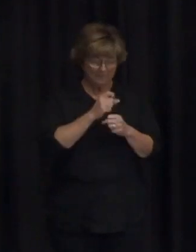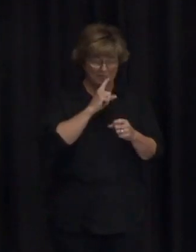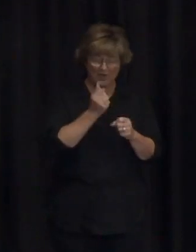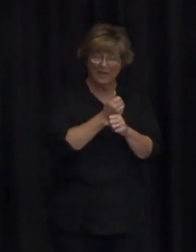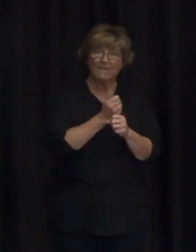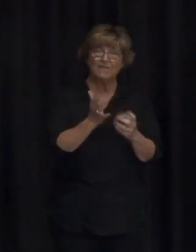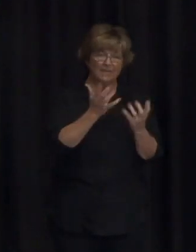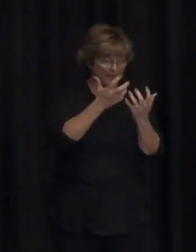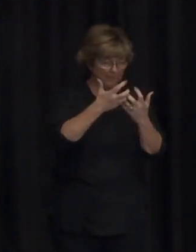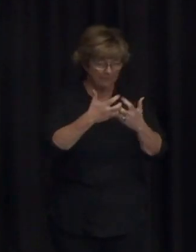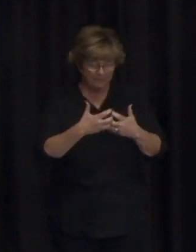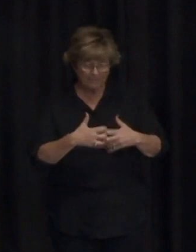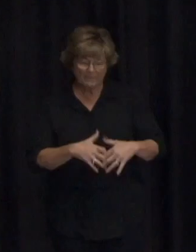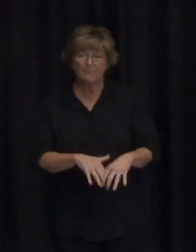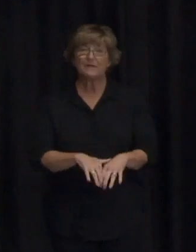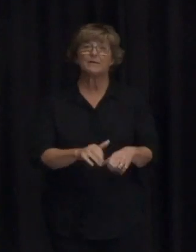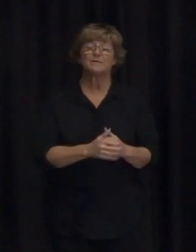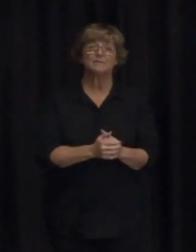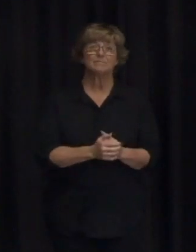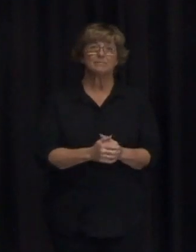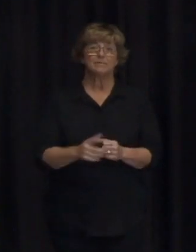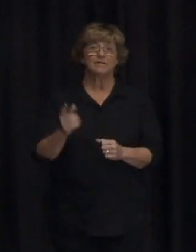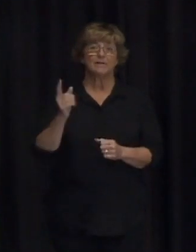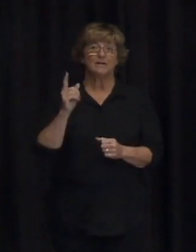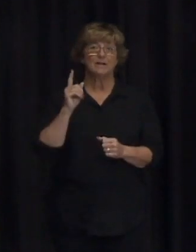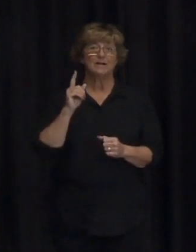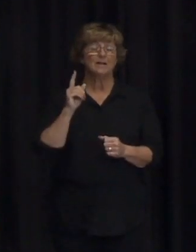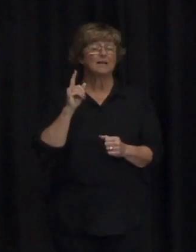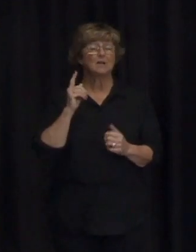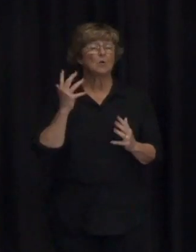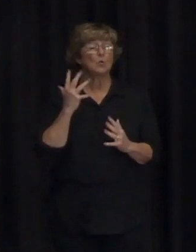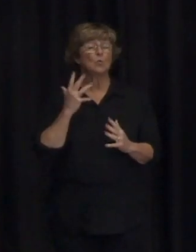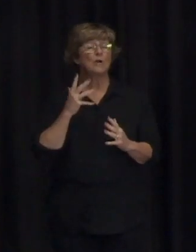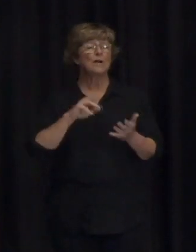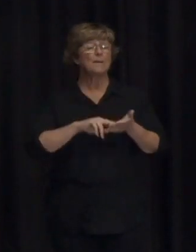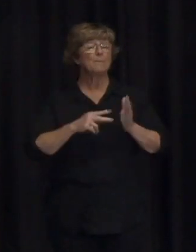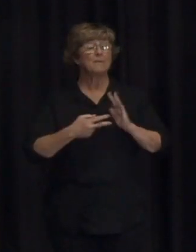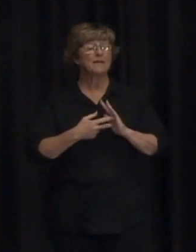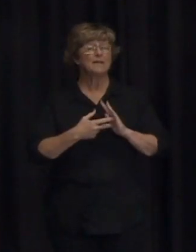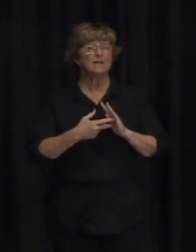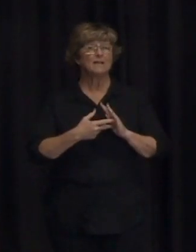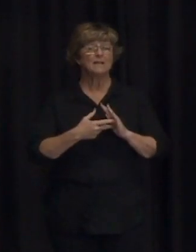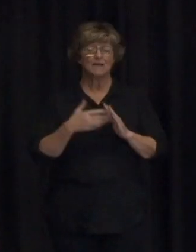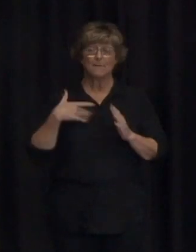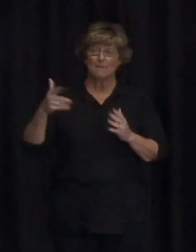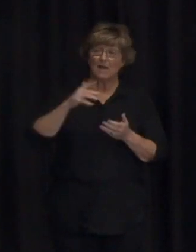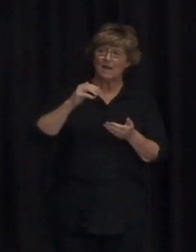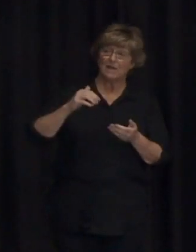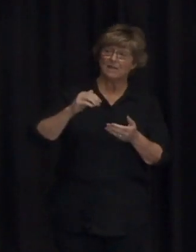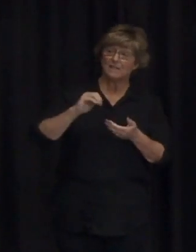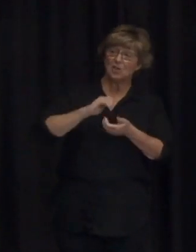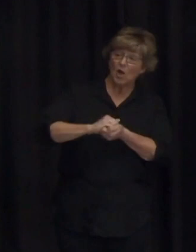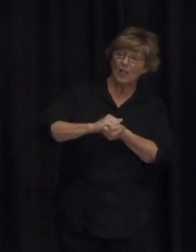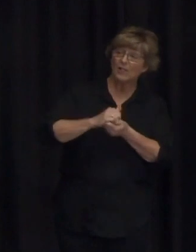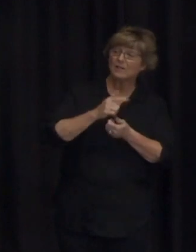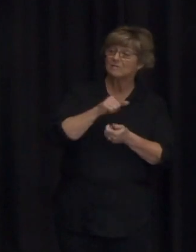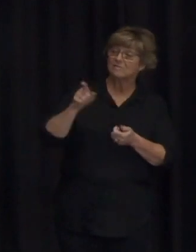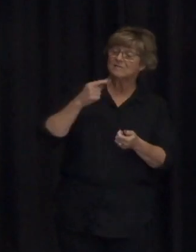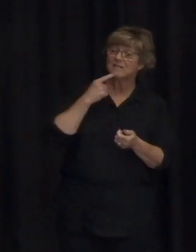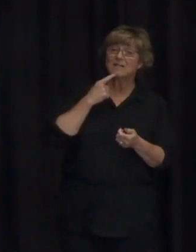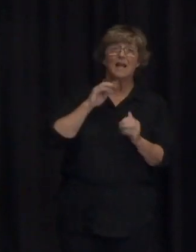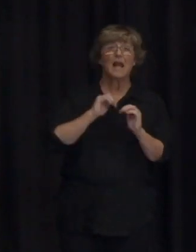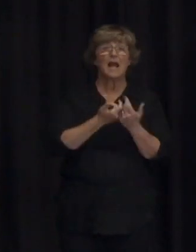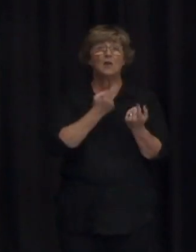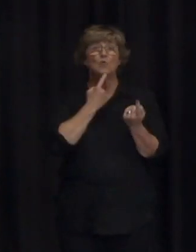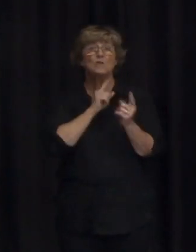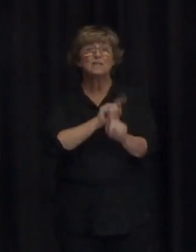I's. And, you know, that sounds like a phrase, but what that means is exactly what my colleagues have already expressed. How do we